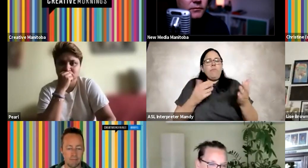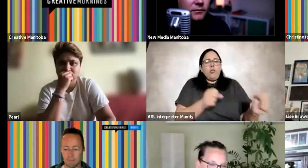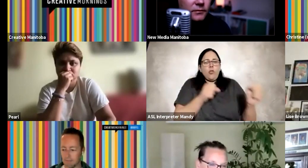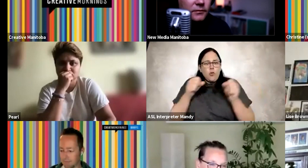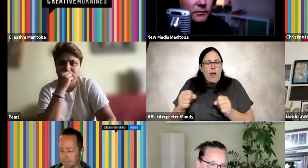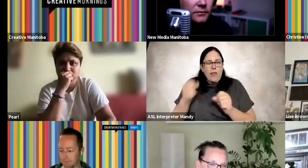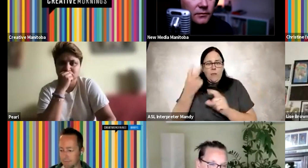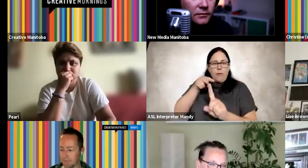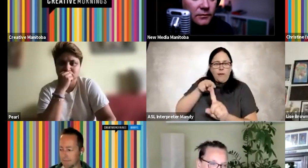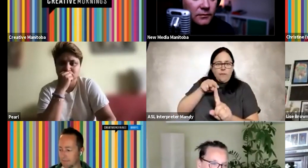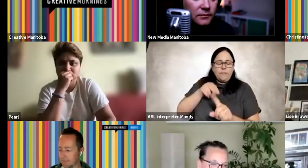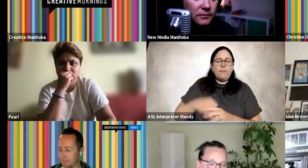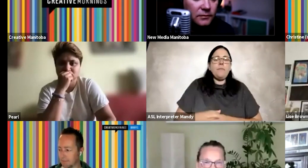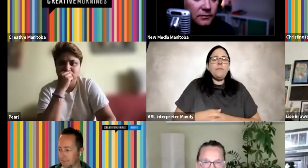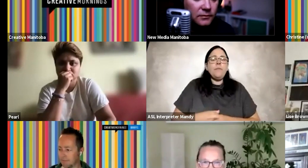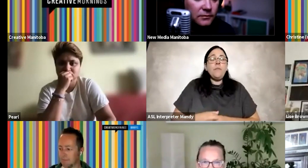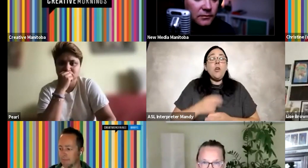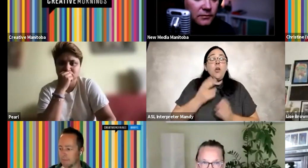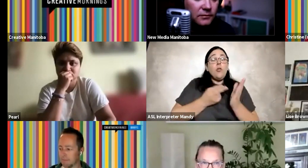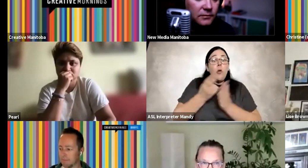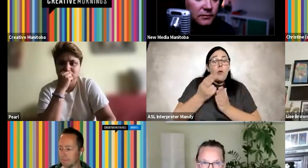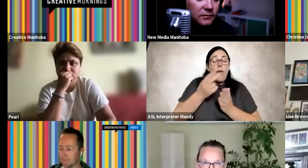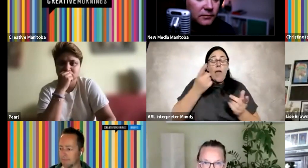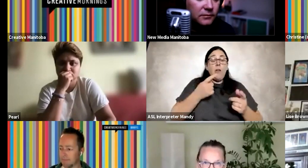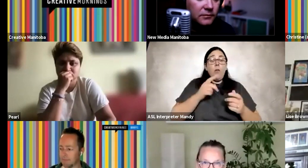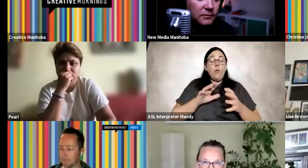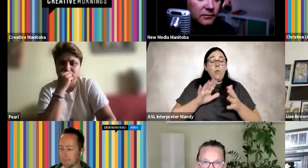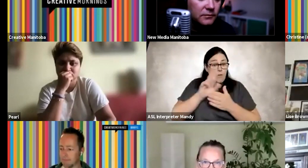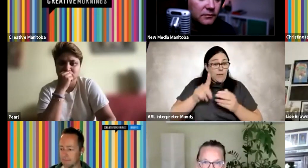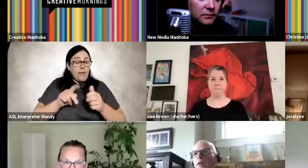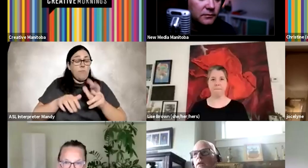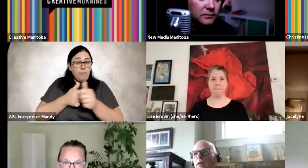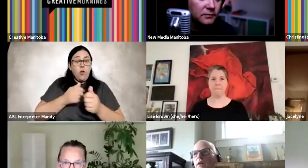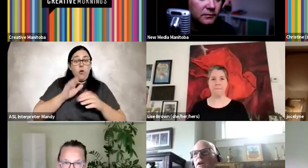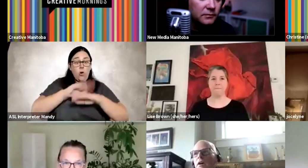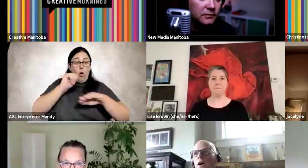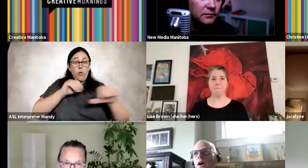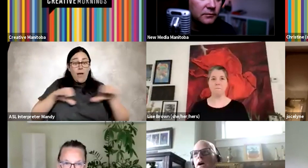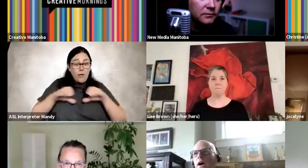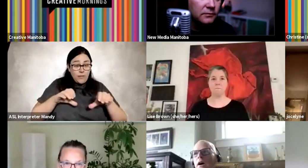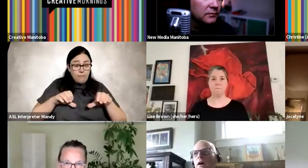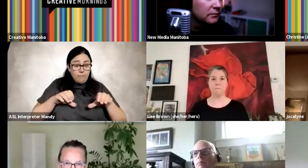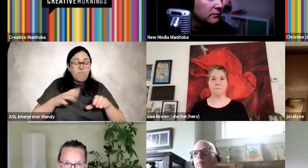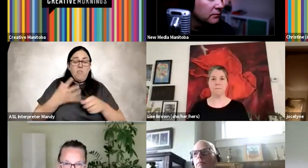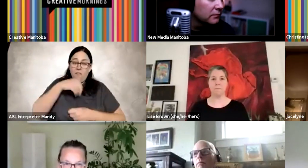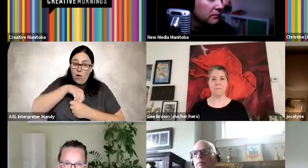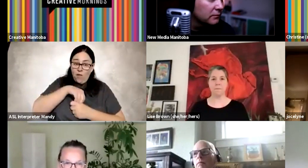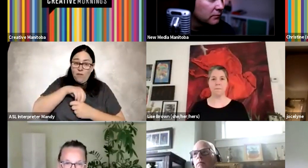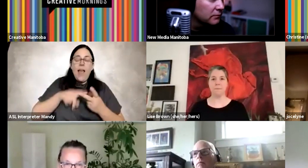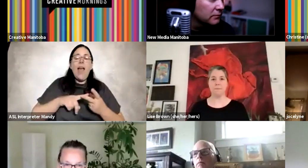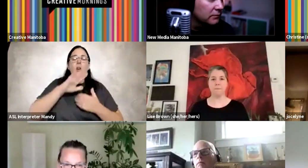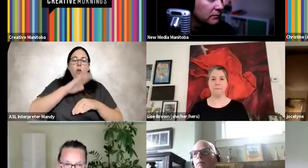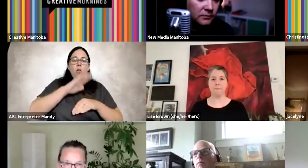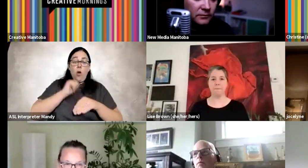the Truth and Reconciliation Commission's call to action, and a radical inclusion in all aspects of the work done